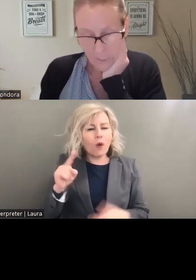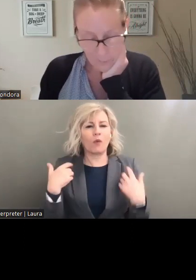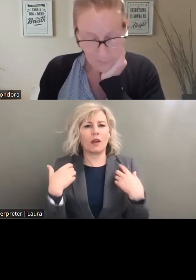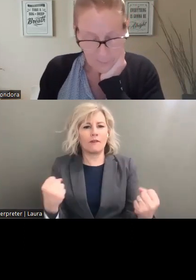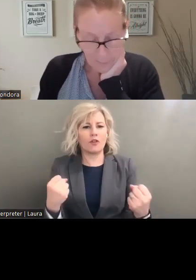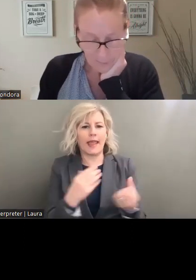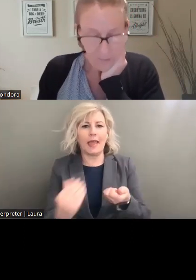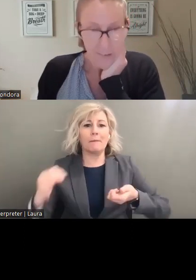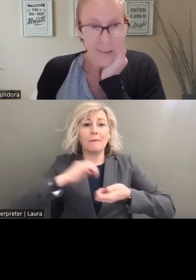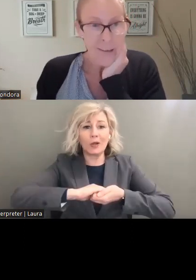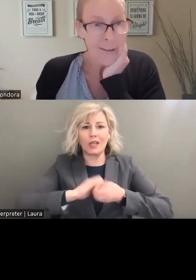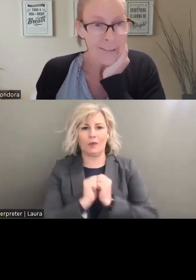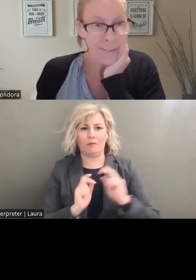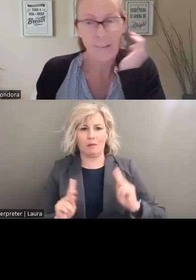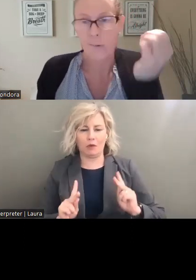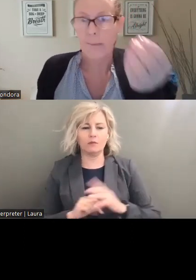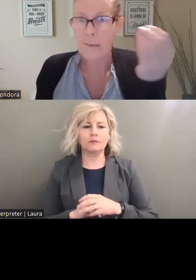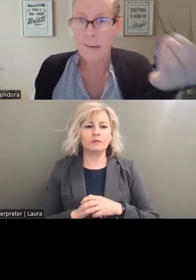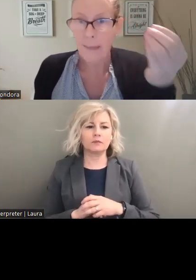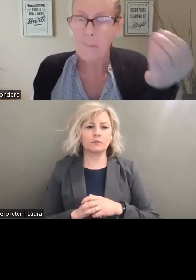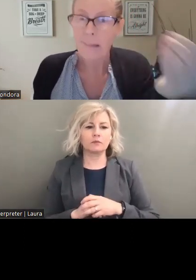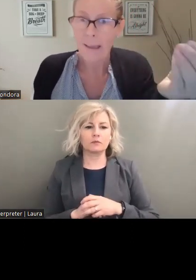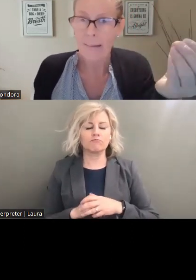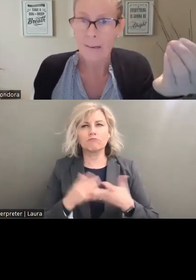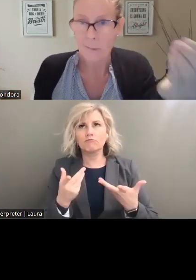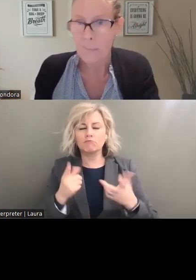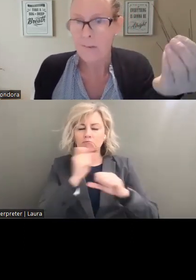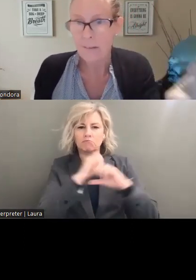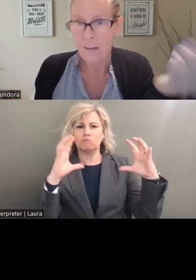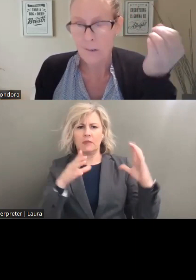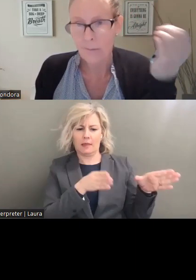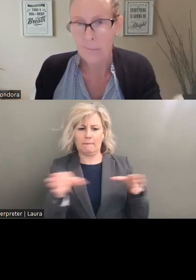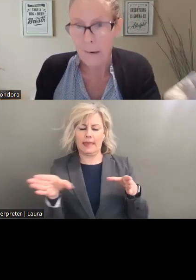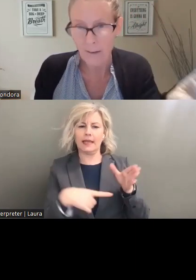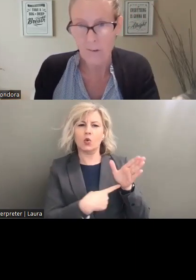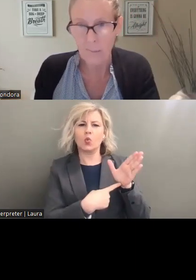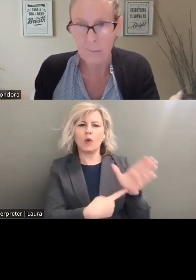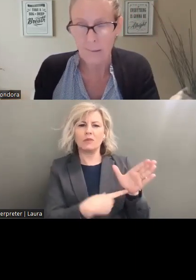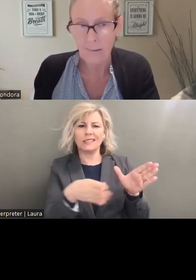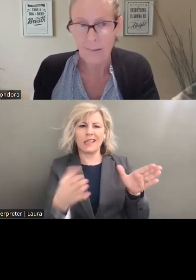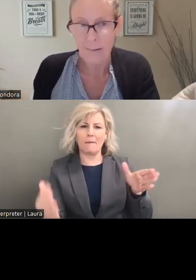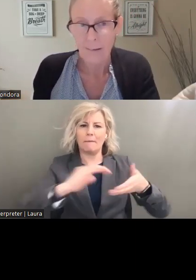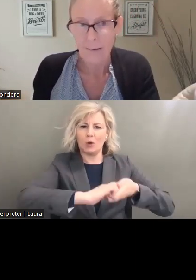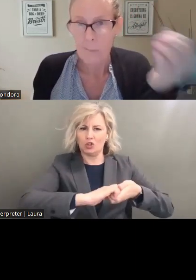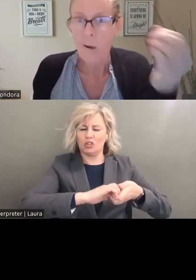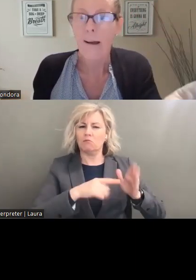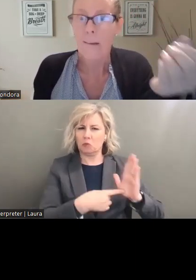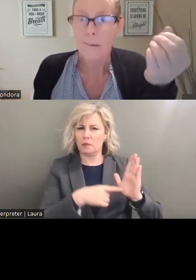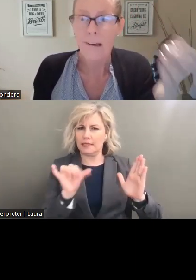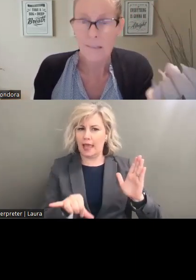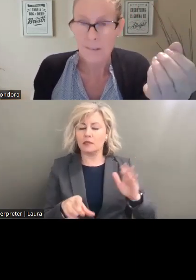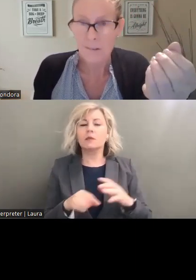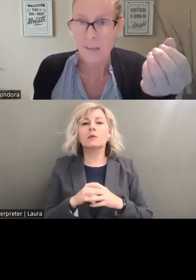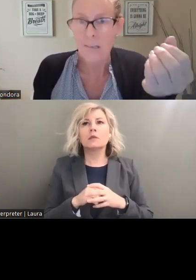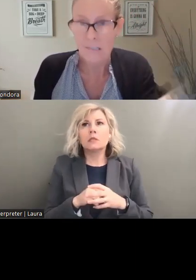partnering with people. And if you think about that plan as a representation of the partnership, what kind